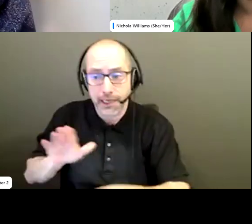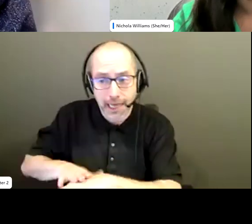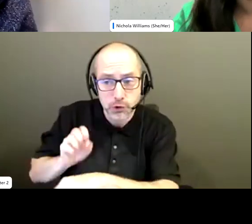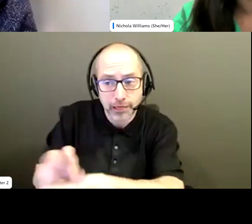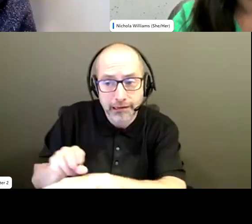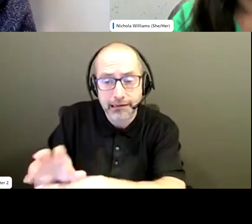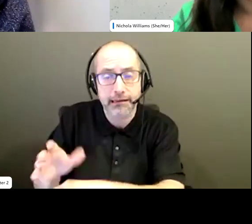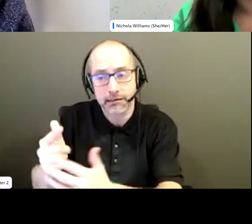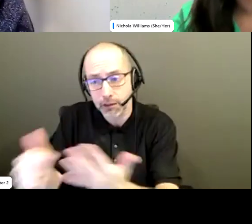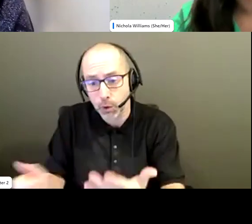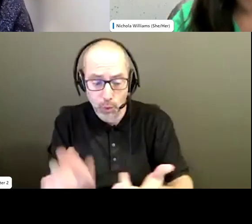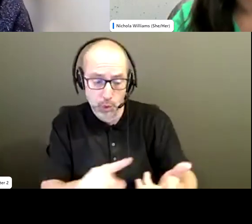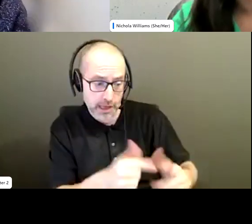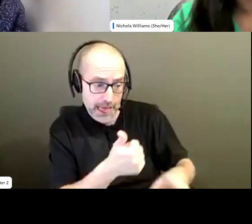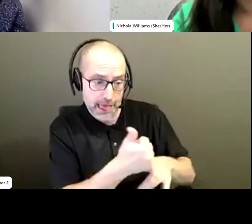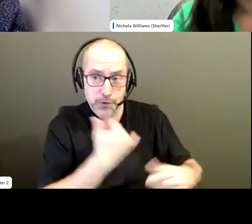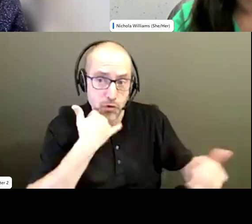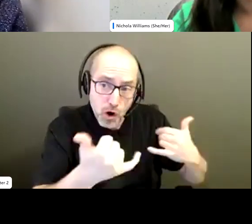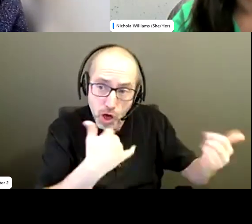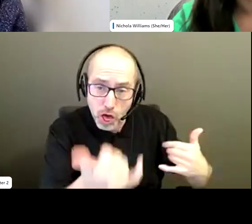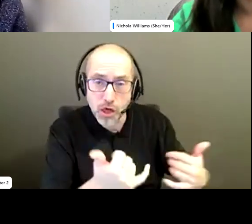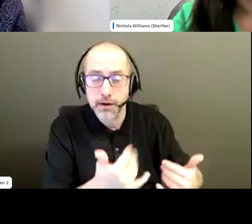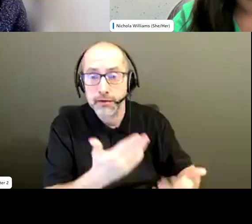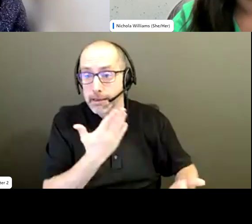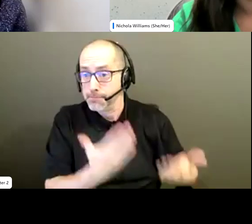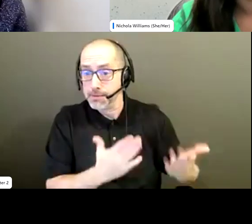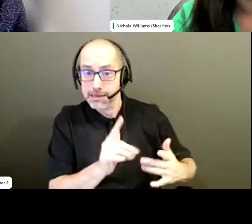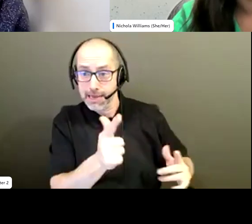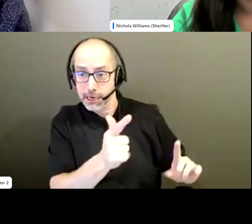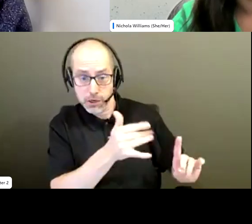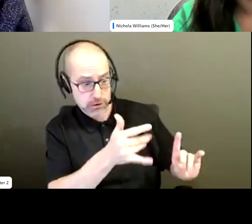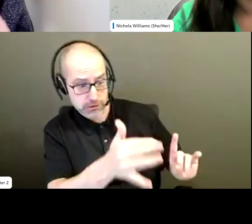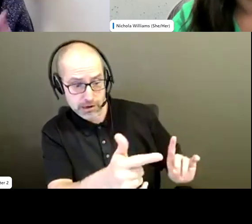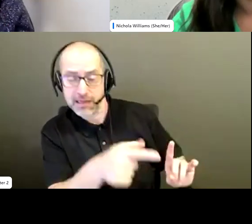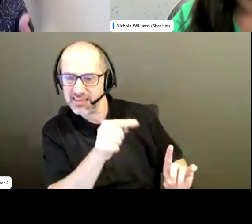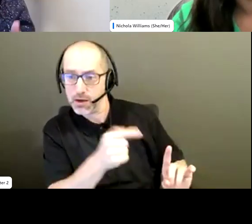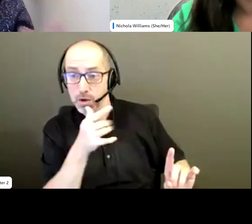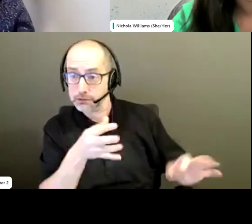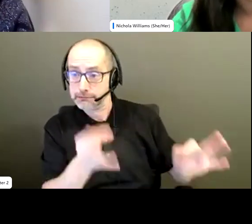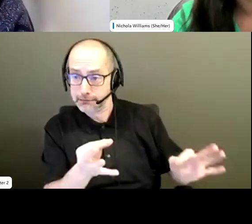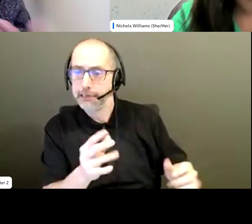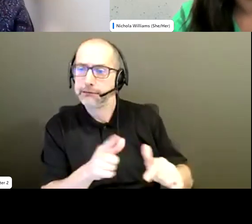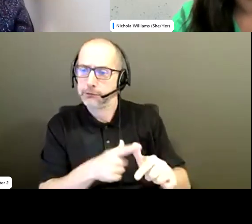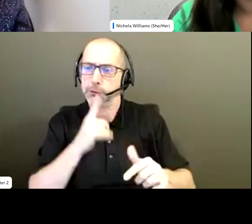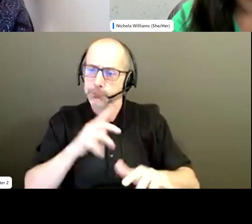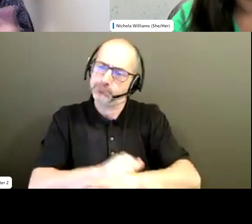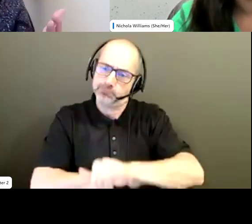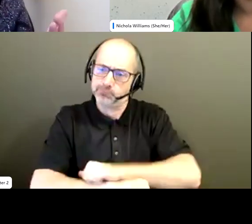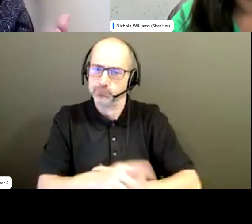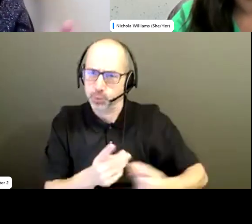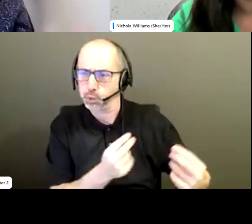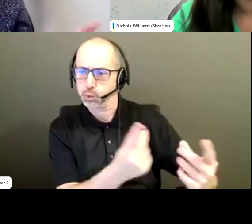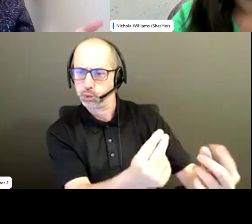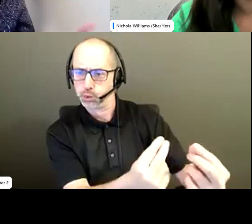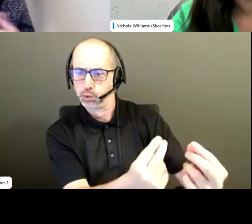phone calls. Because at some point, maybe they will choose to take more action than's happening right now. And it could be slower.